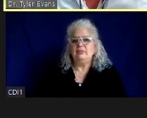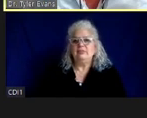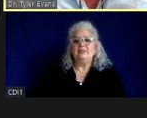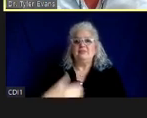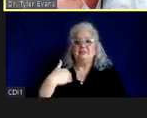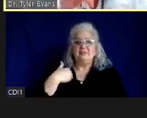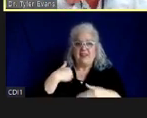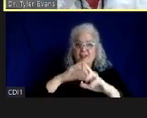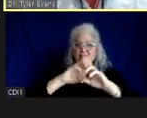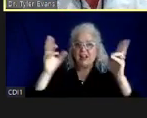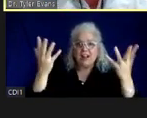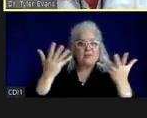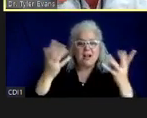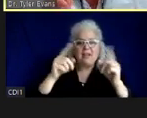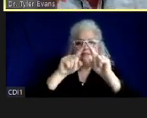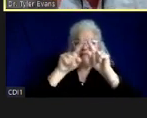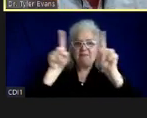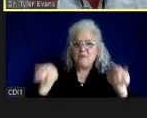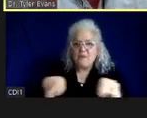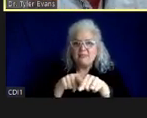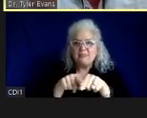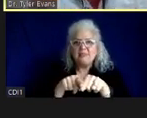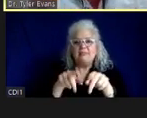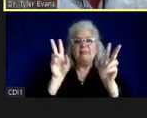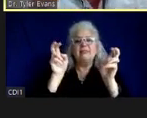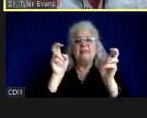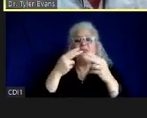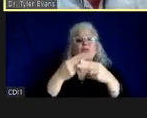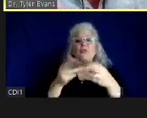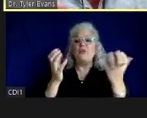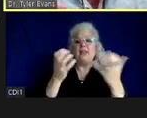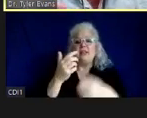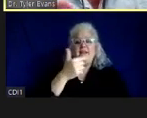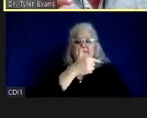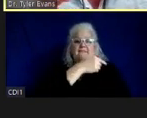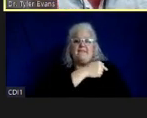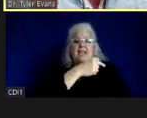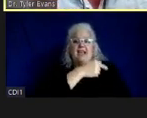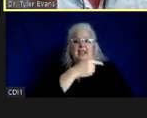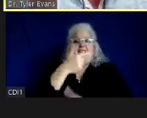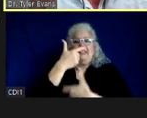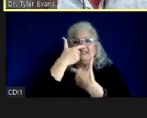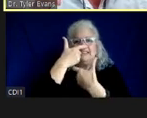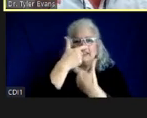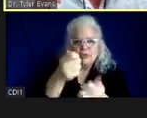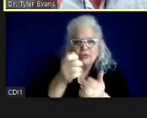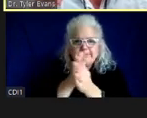interest form. You can see it there in that bubble, and that it allows folks to